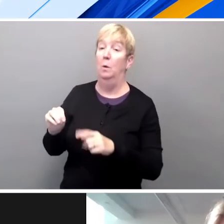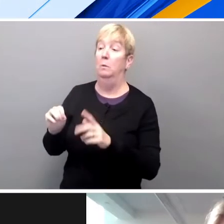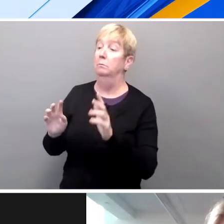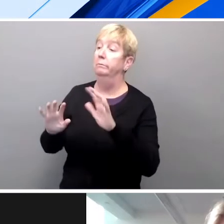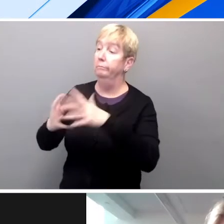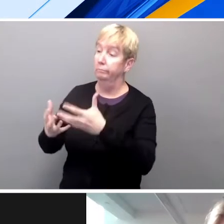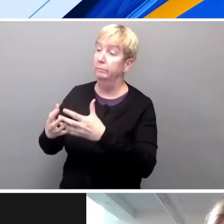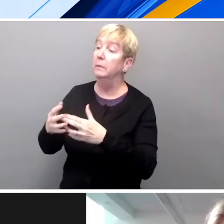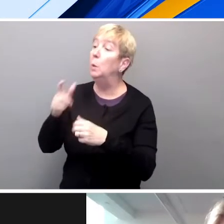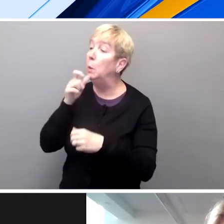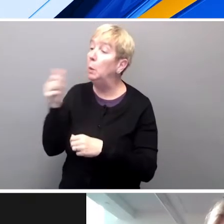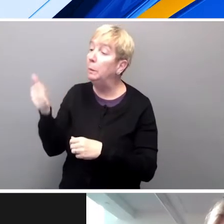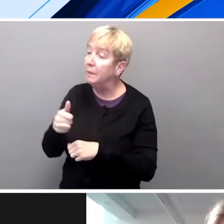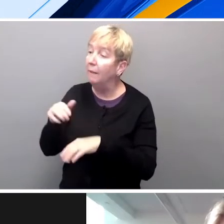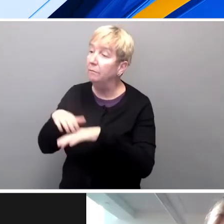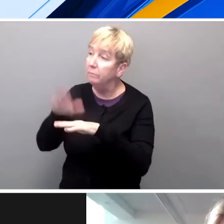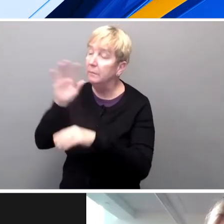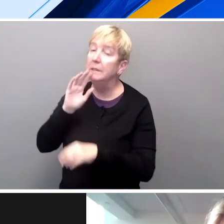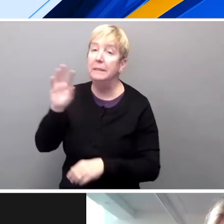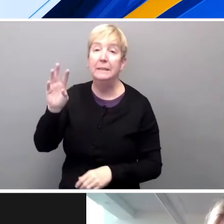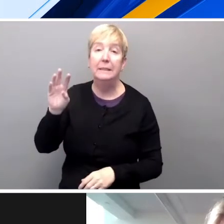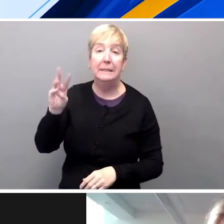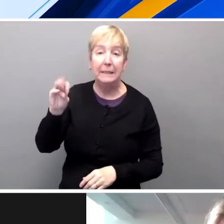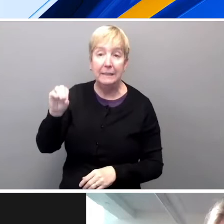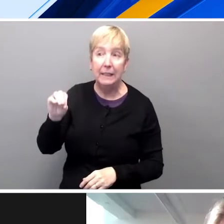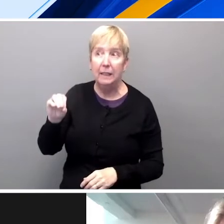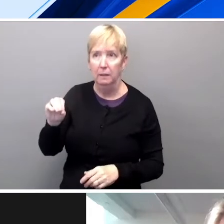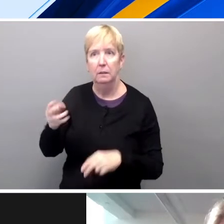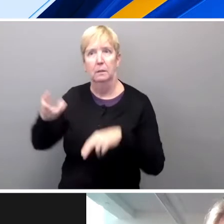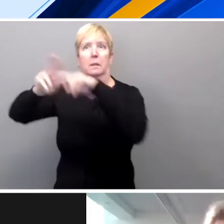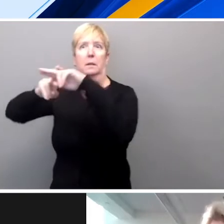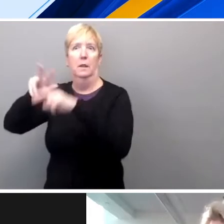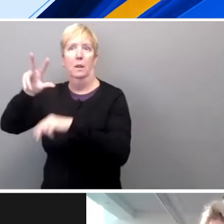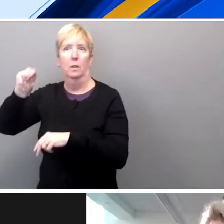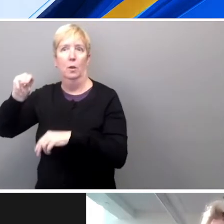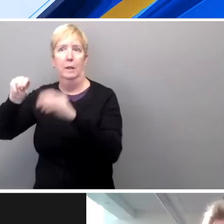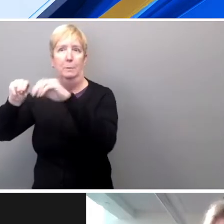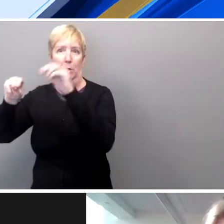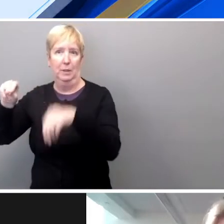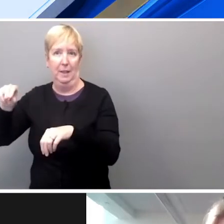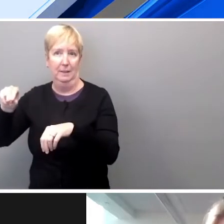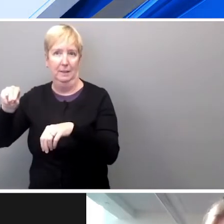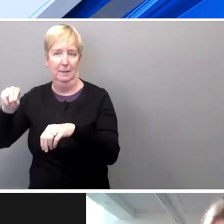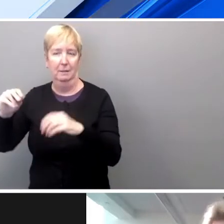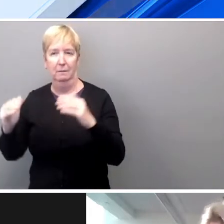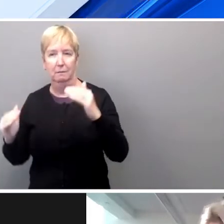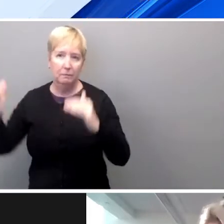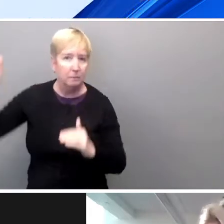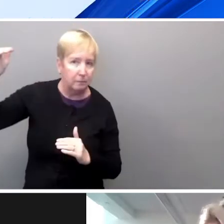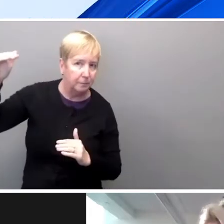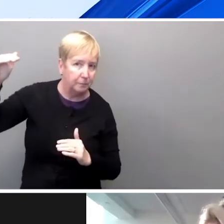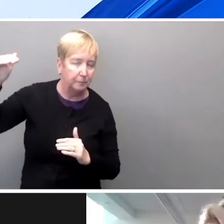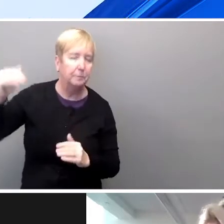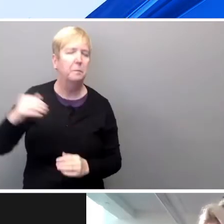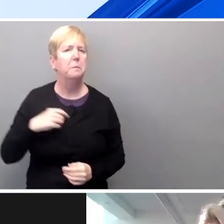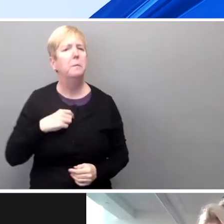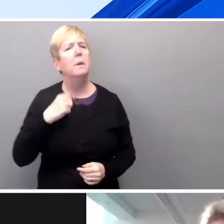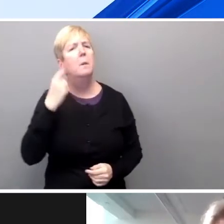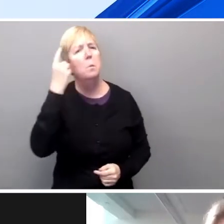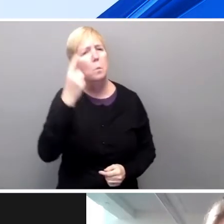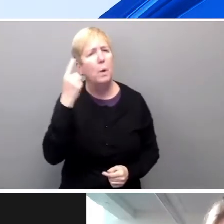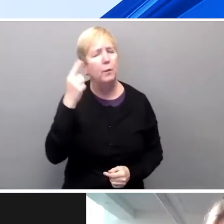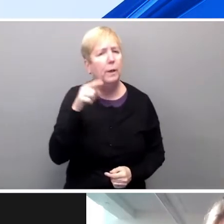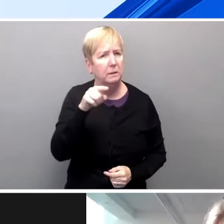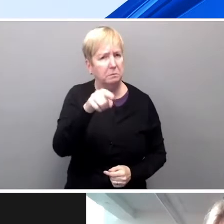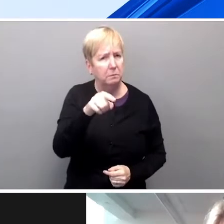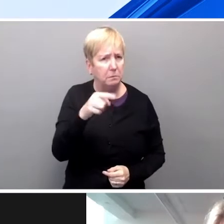or older would account for more than 30% of the state's total population. And I'm wondering if could you just talk a little bit